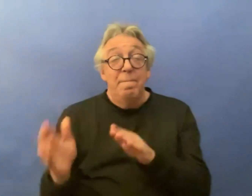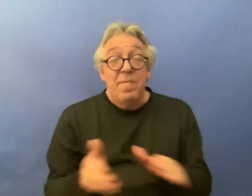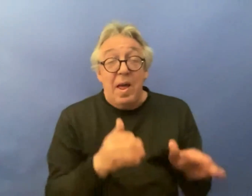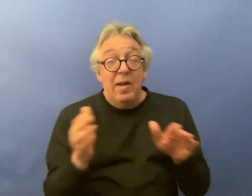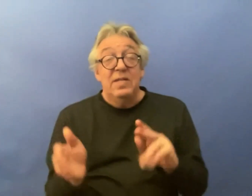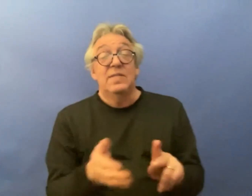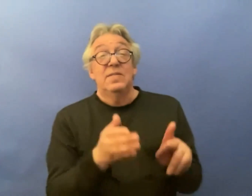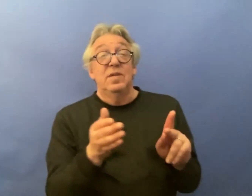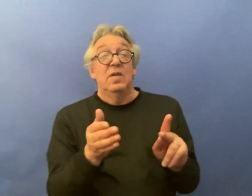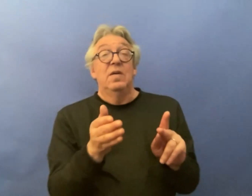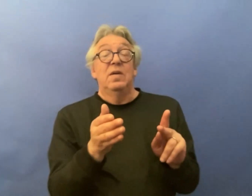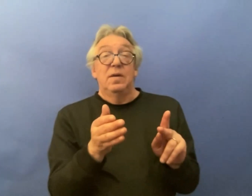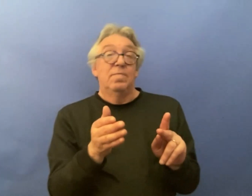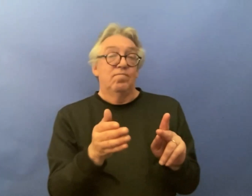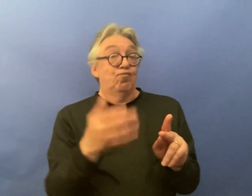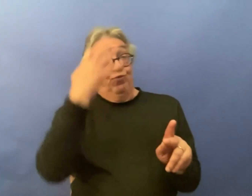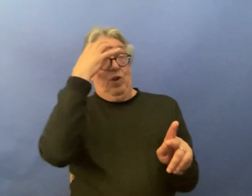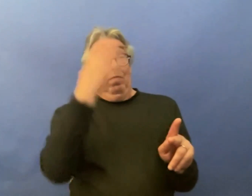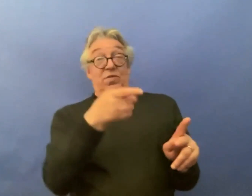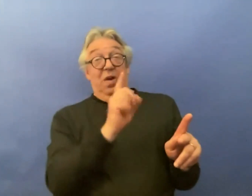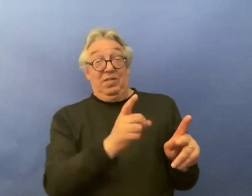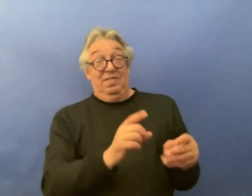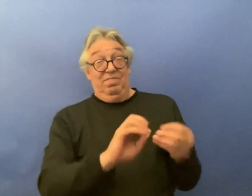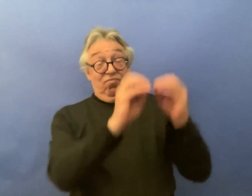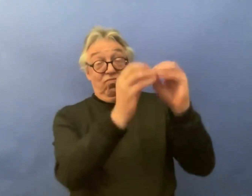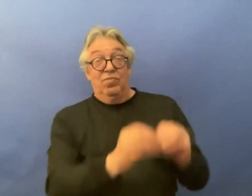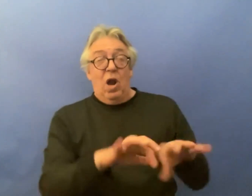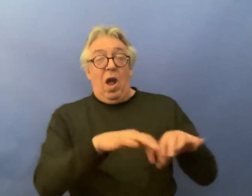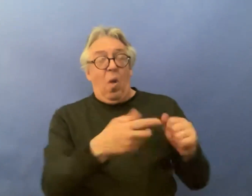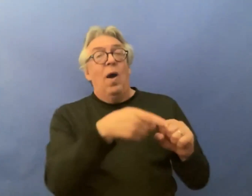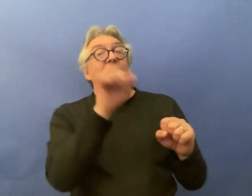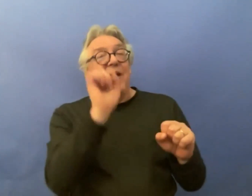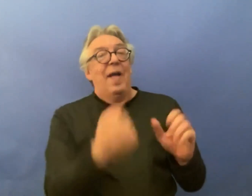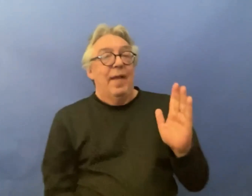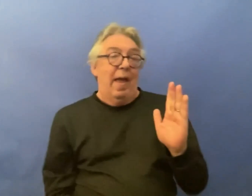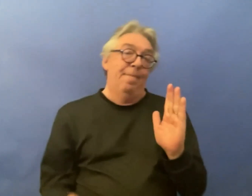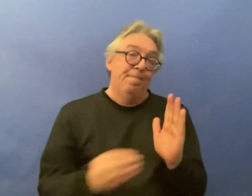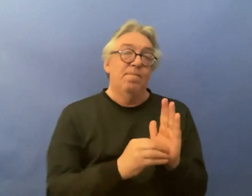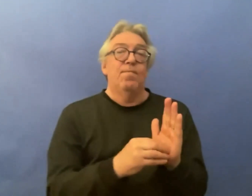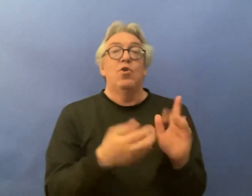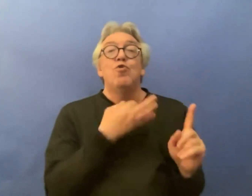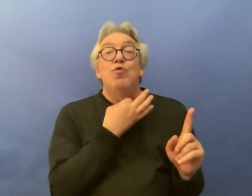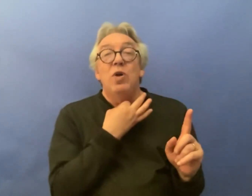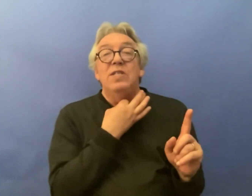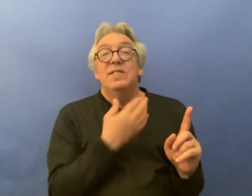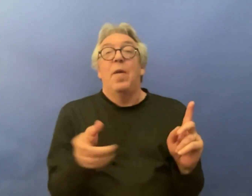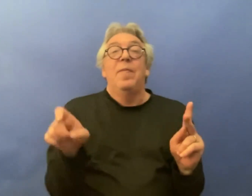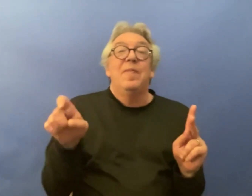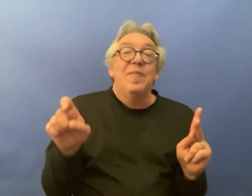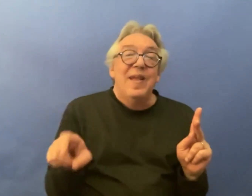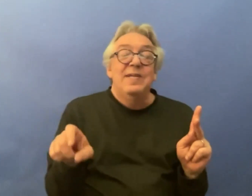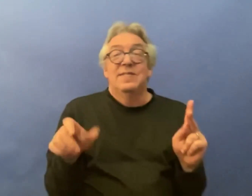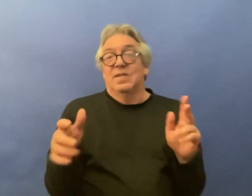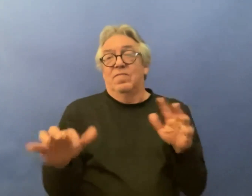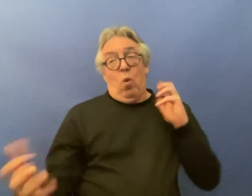the government to develop can also take into consideration the risk and the need and mitigation